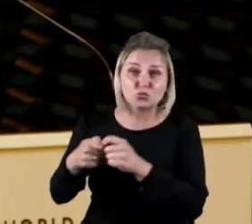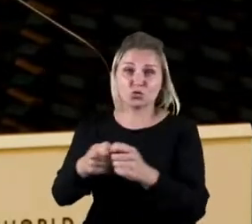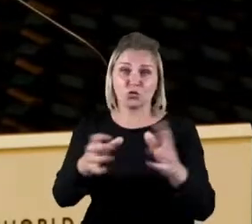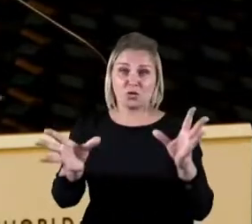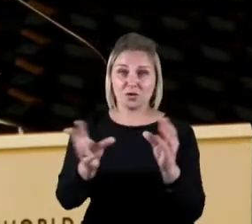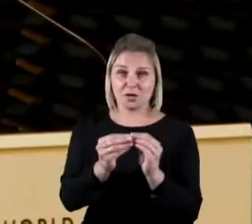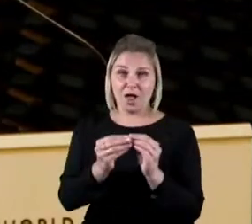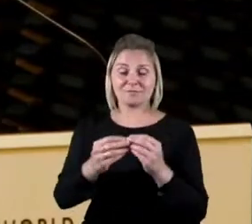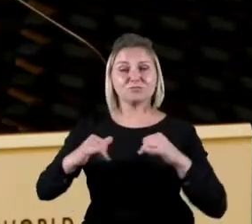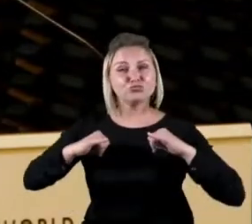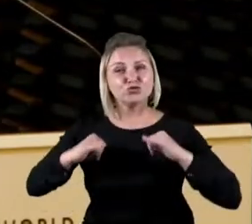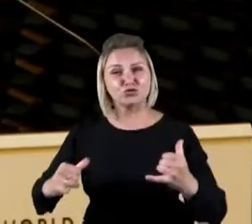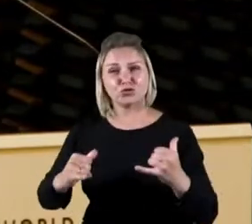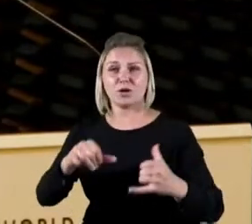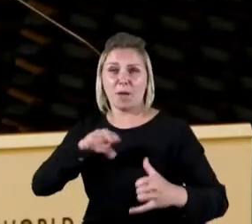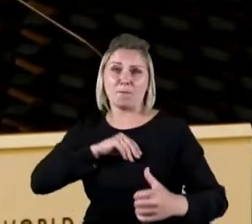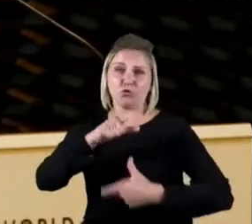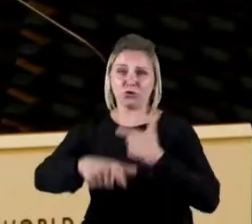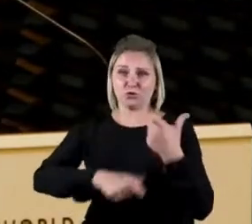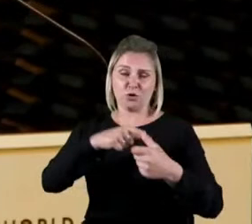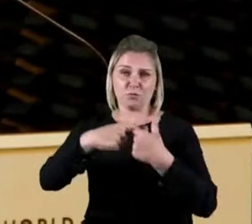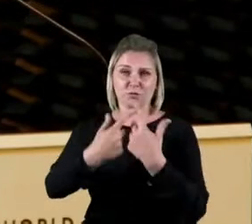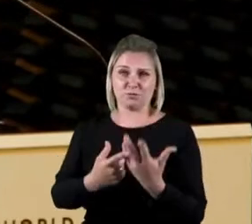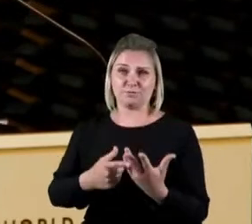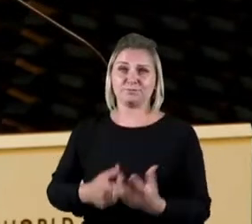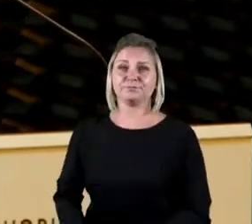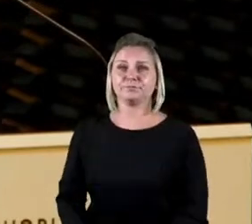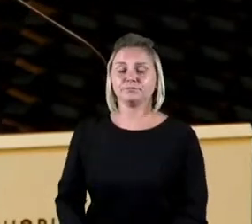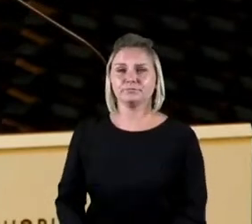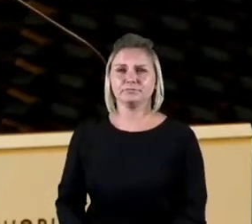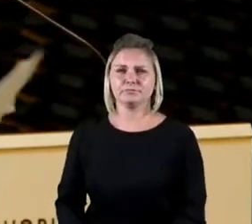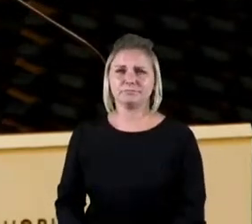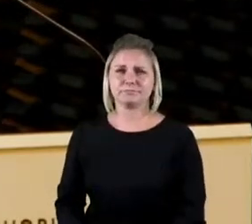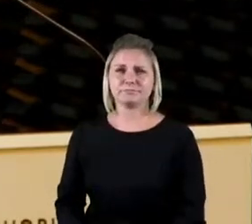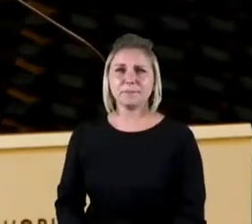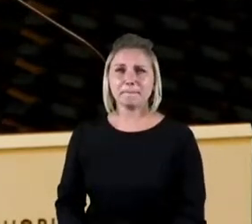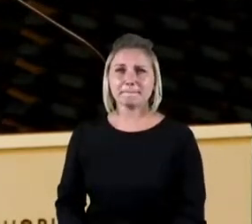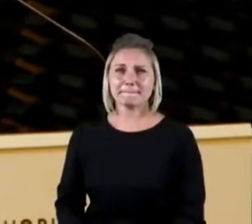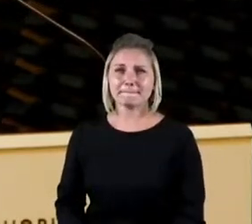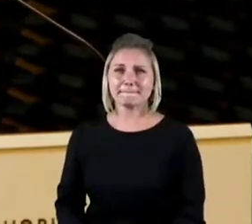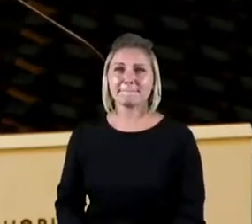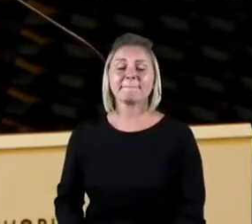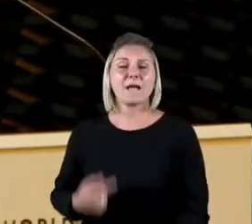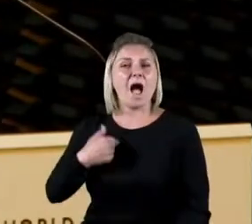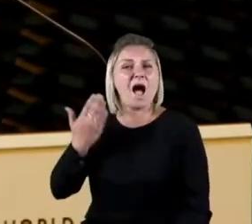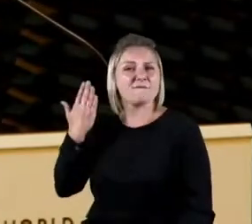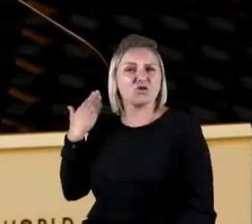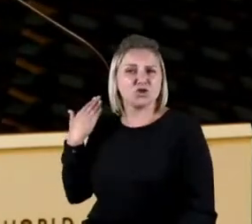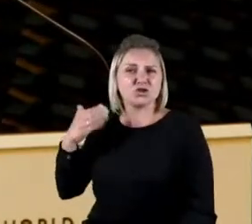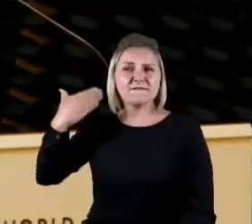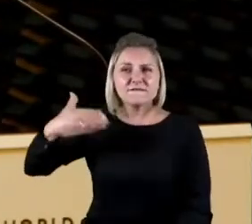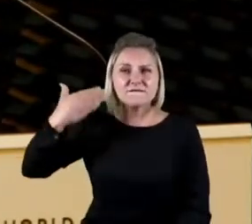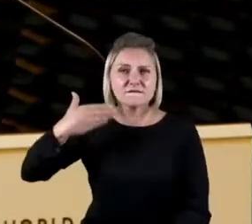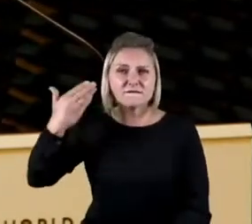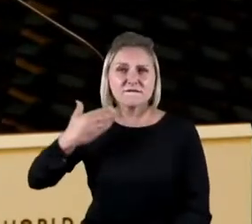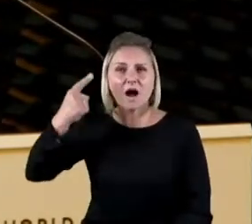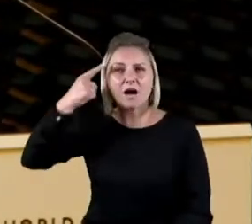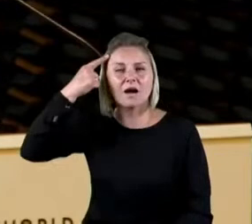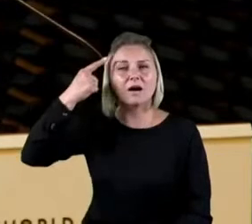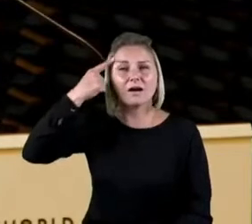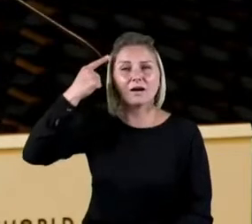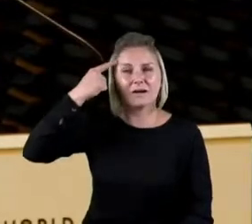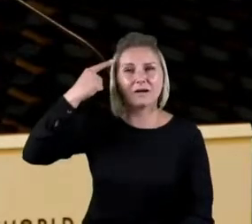of development. And I think just collecting the words of the presenters that were here before, I just highlight something that you